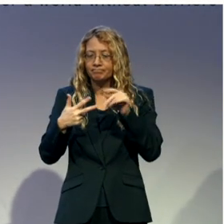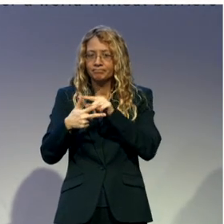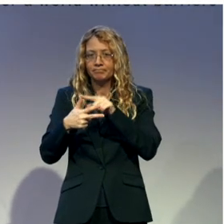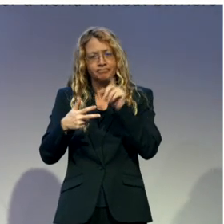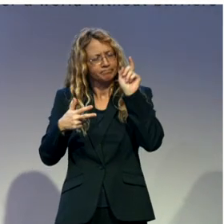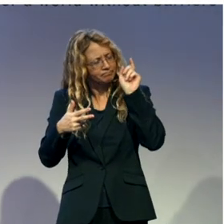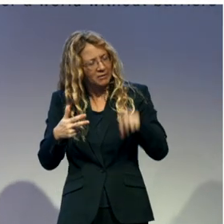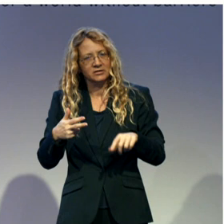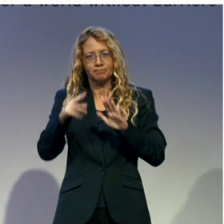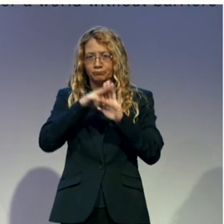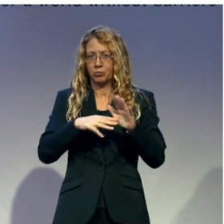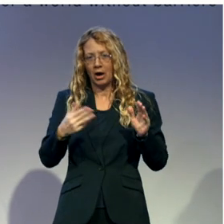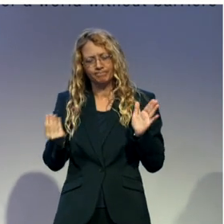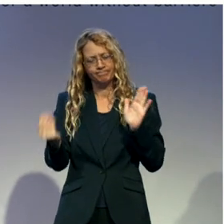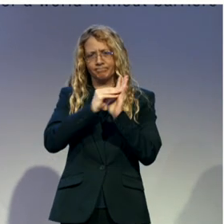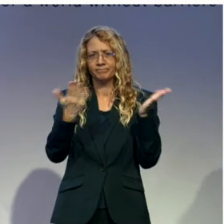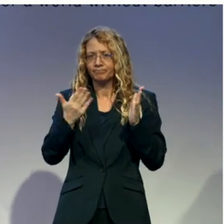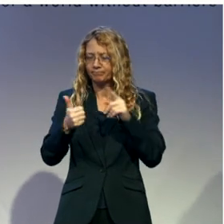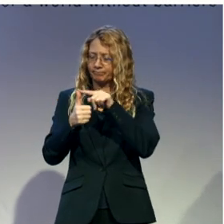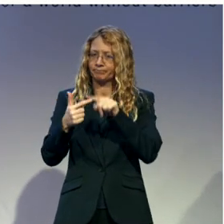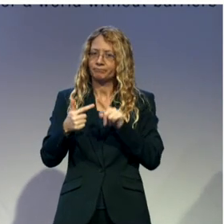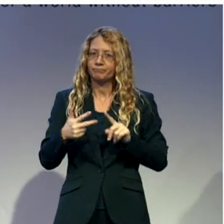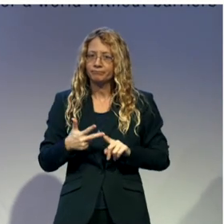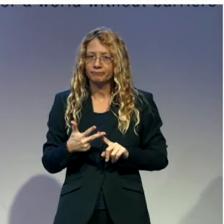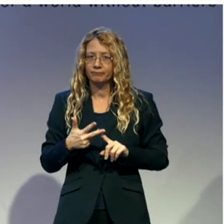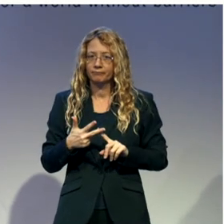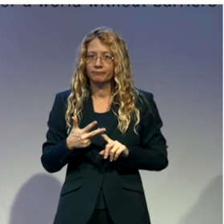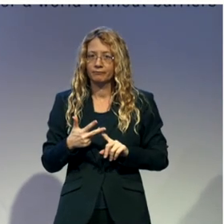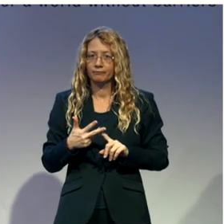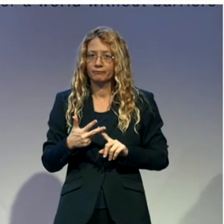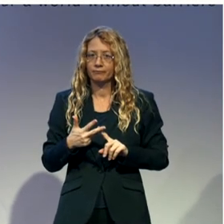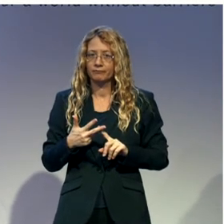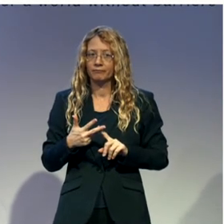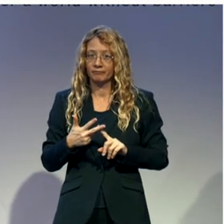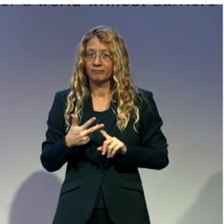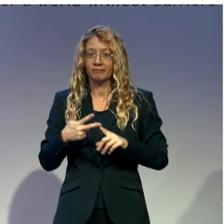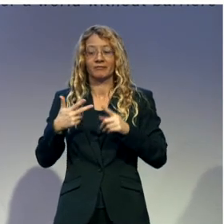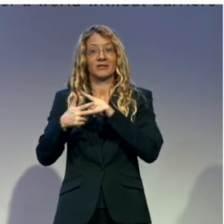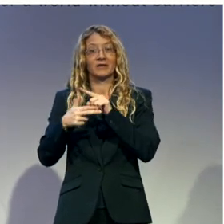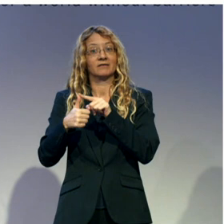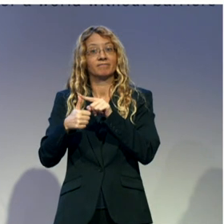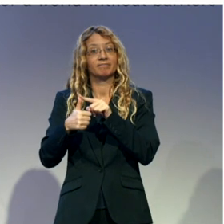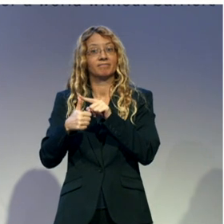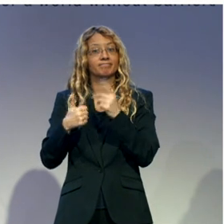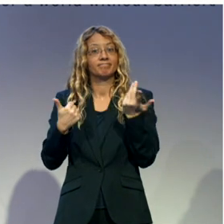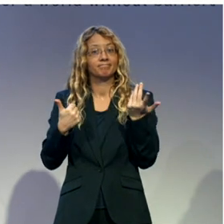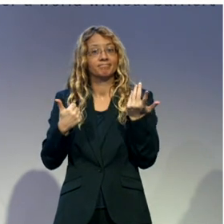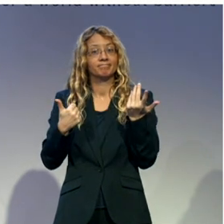success. So what is absolutely essential? I think the first thing is that women need